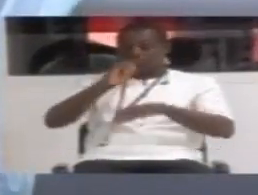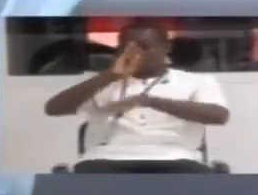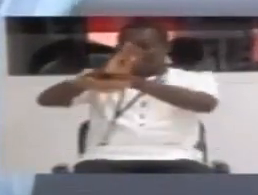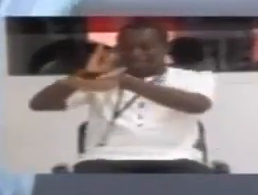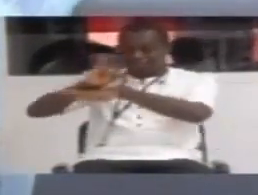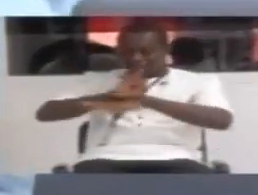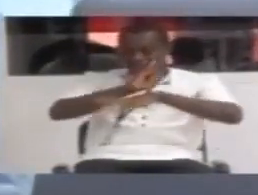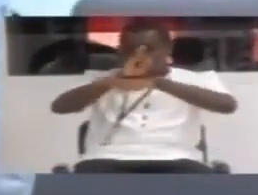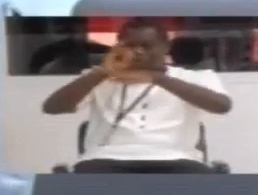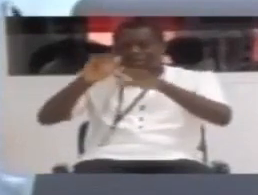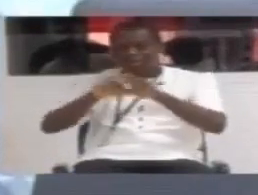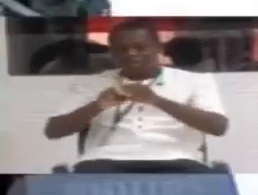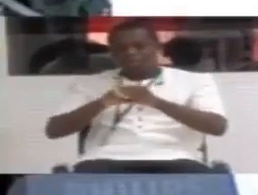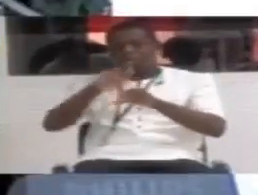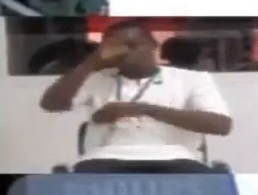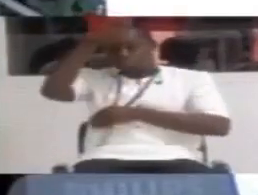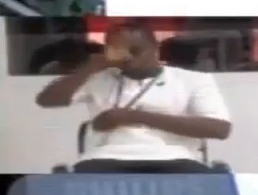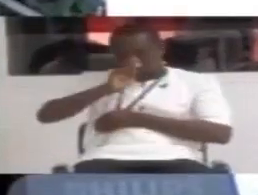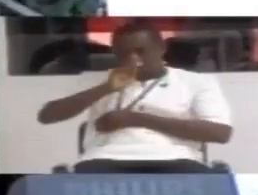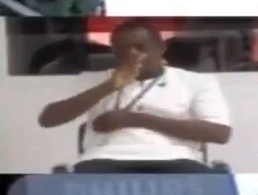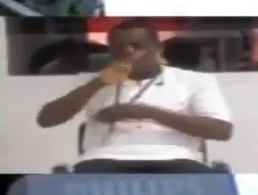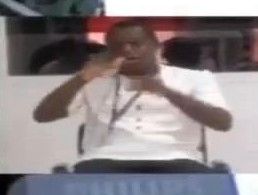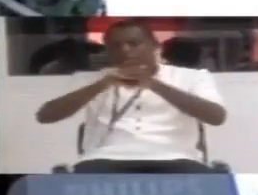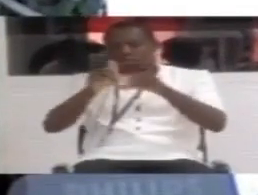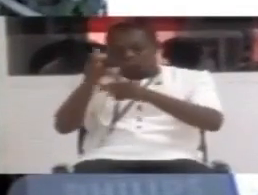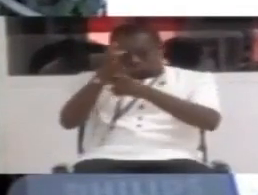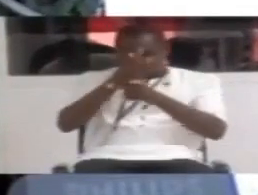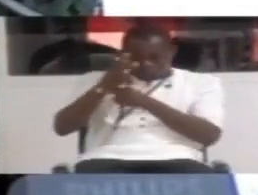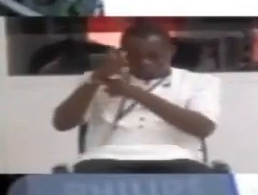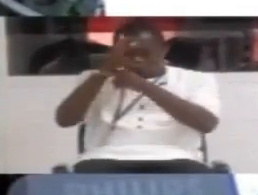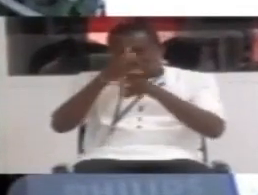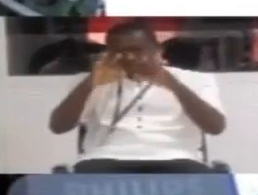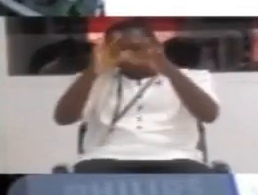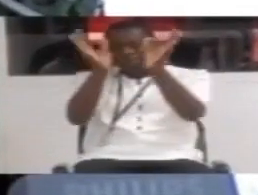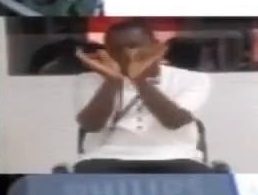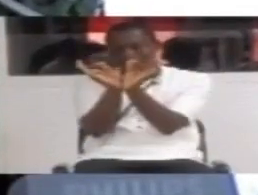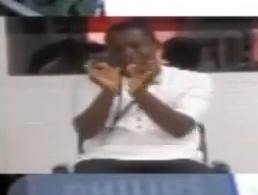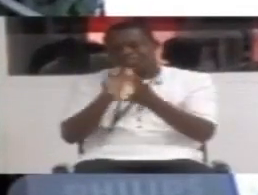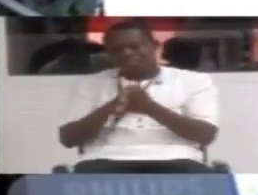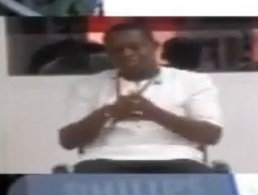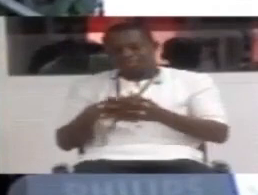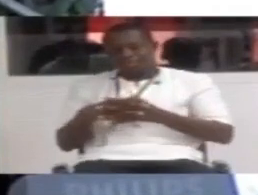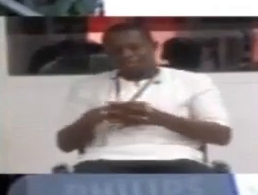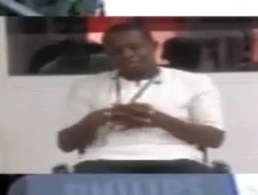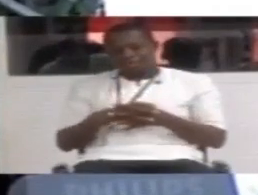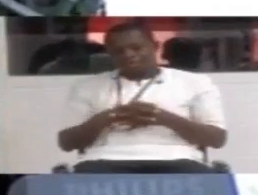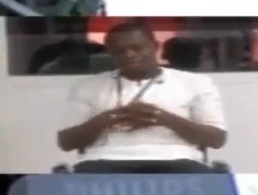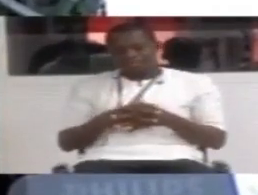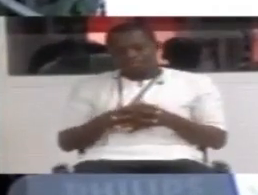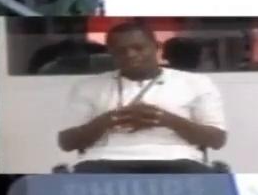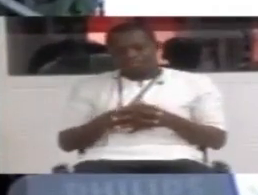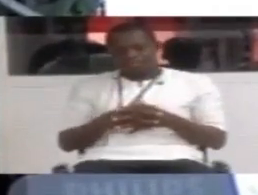the police who were in the patrol team? Ndax mën nga ñoo mën nga ragné ñi nga xamné wo police lañ té ñu ngi bokkon ci patrol team